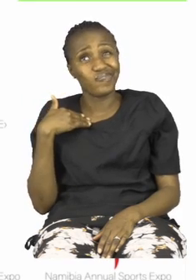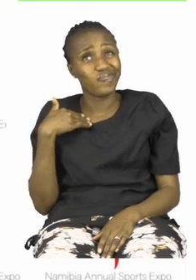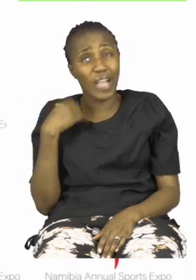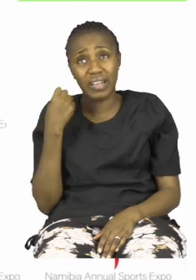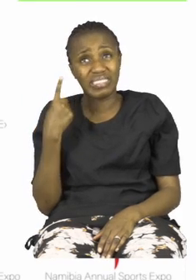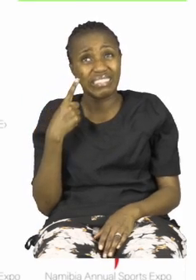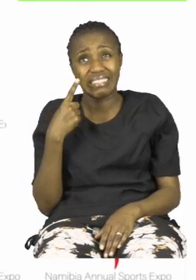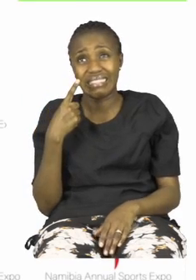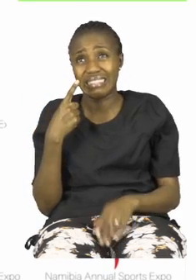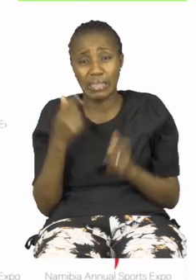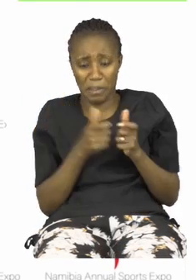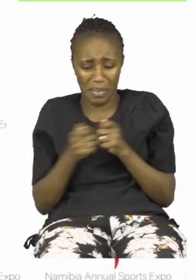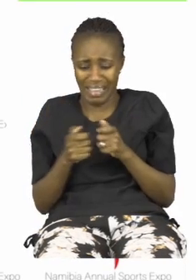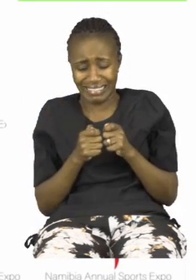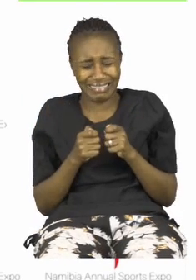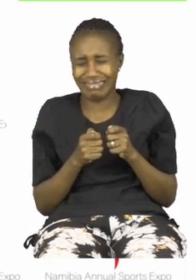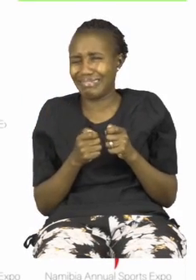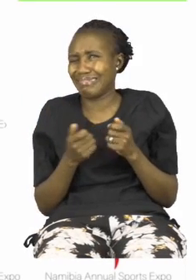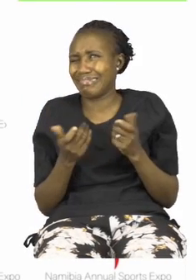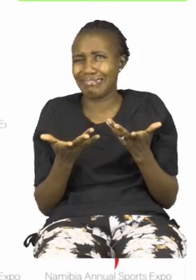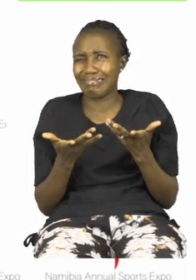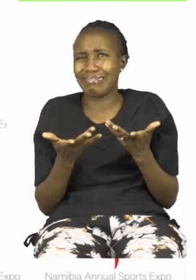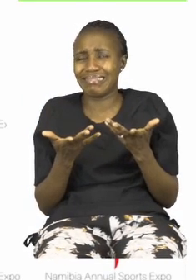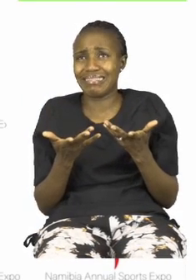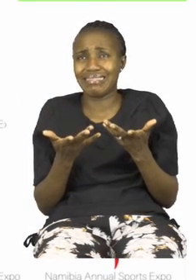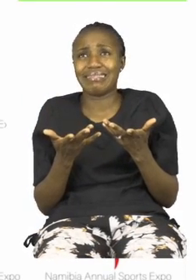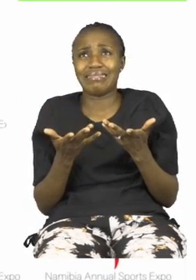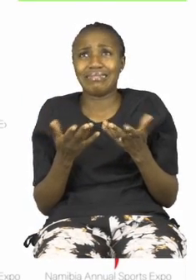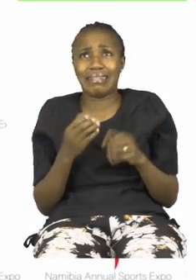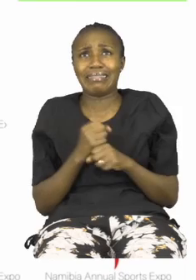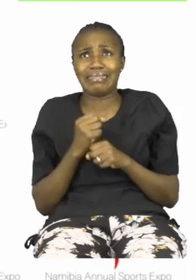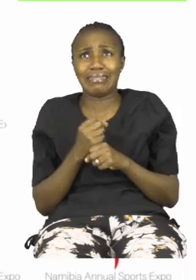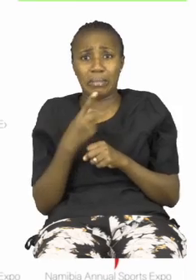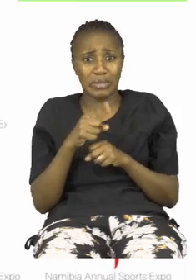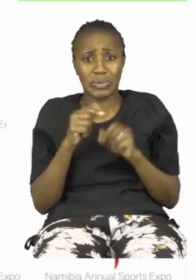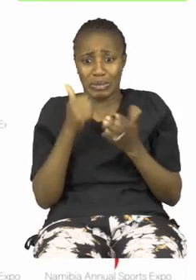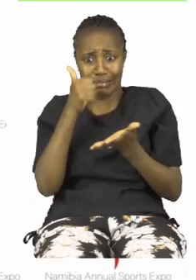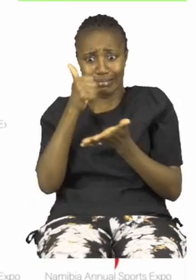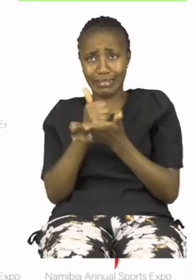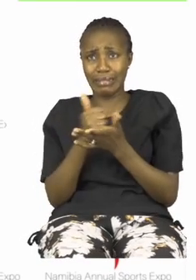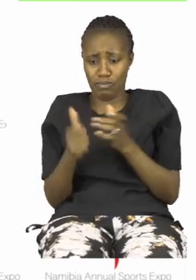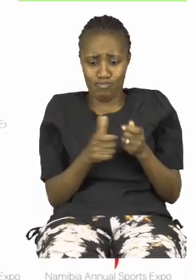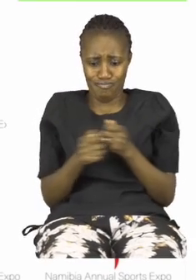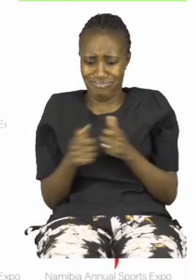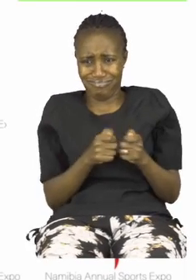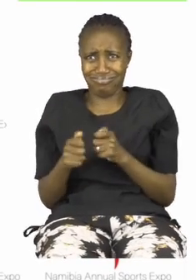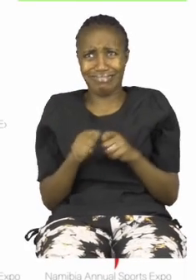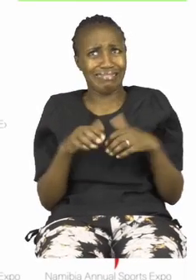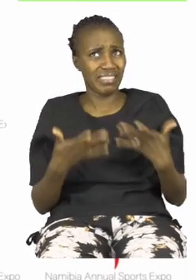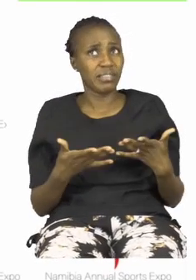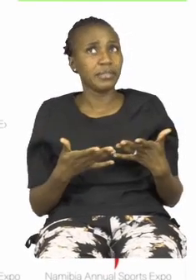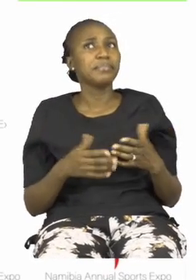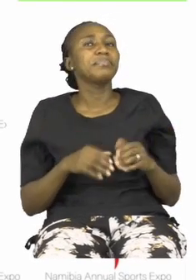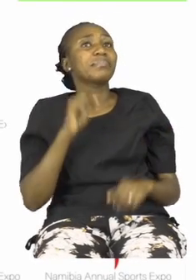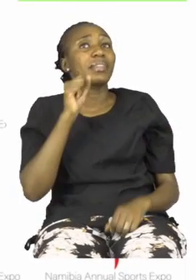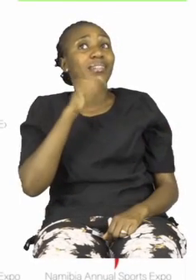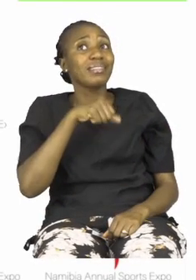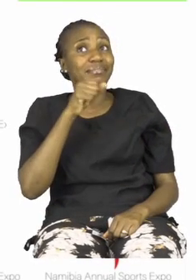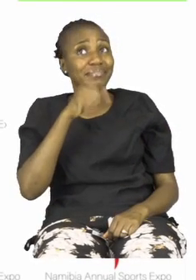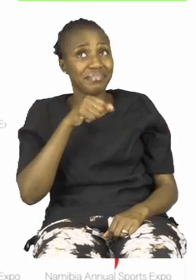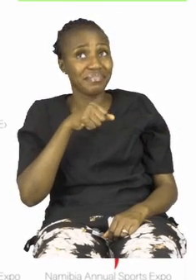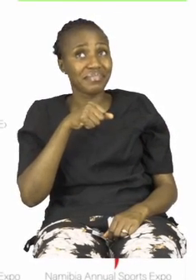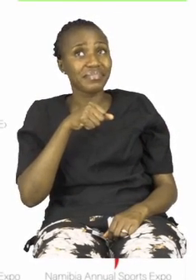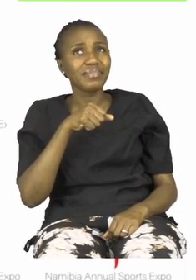is all about, because athletes move, right? But you guys sit and play games. Yeah, sure. All right. So